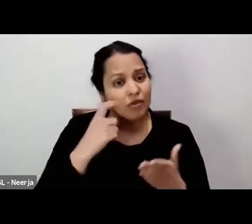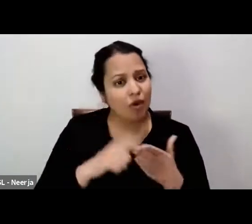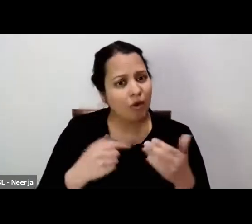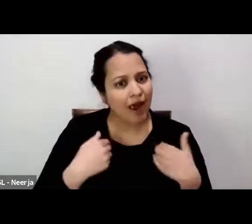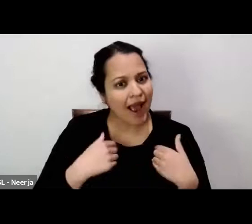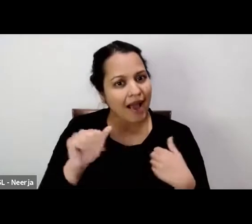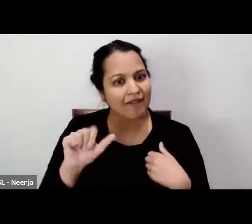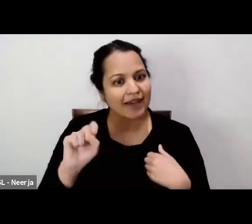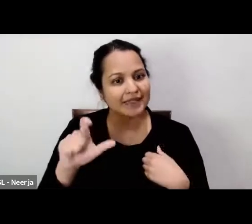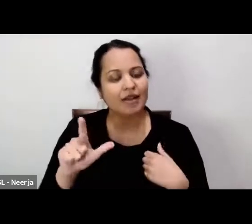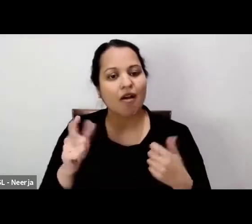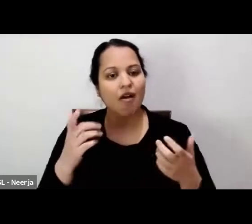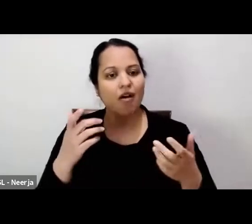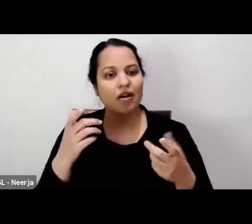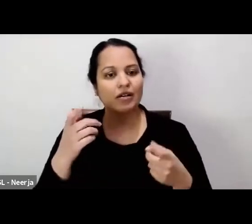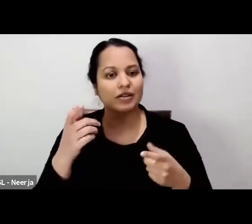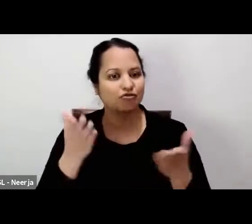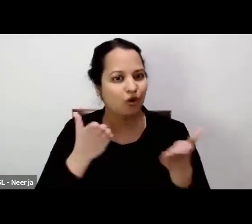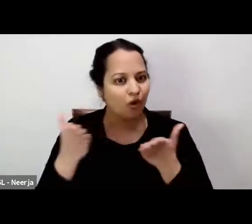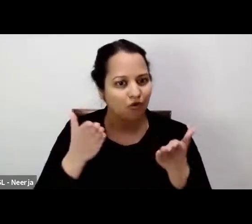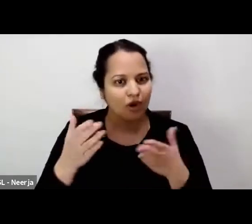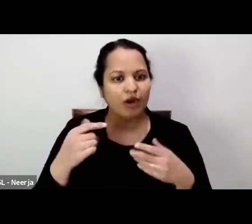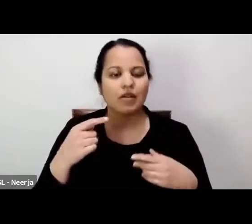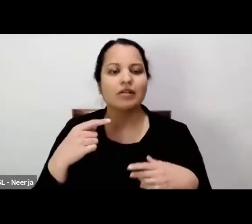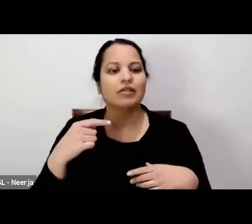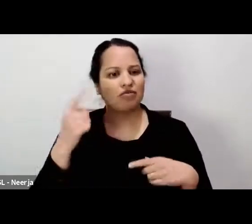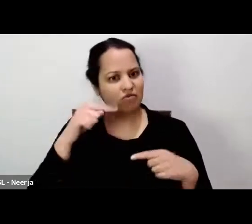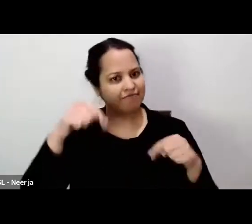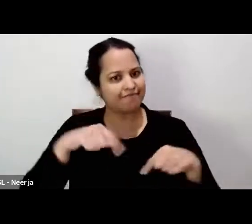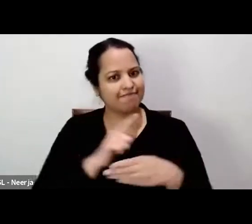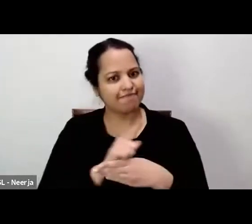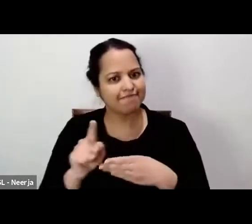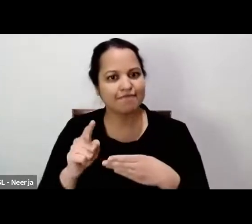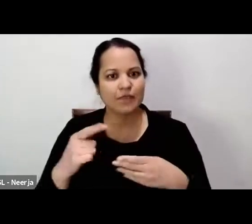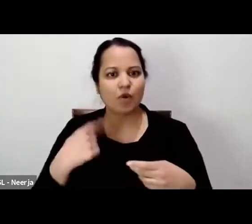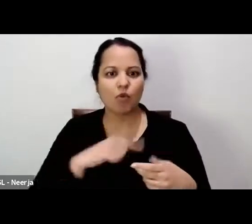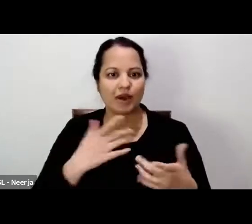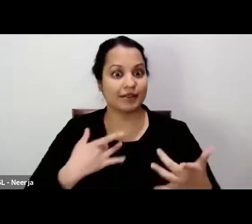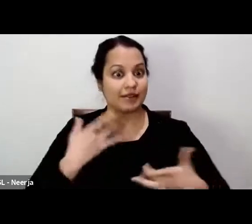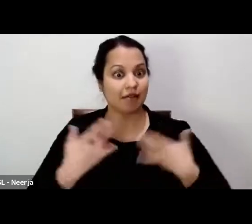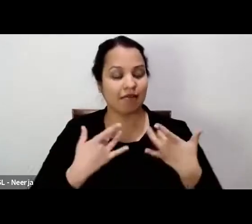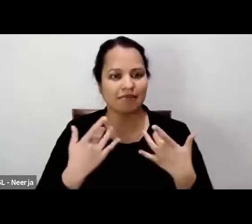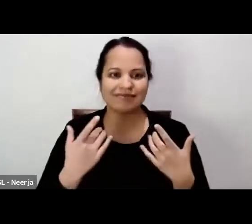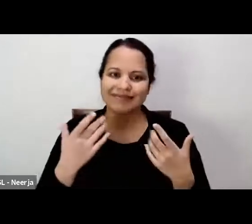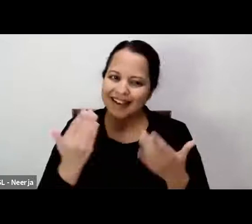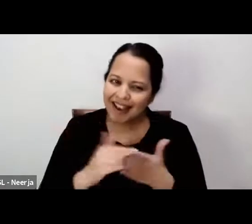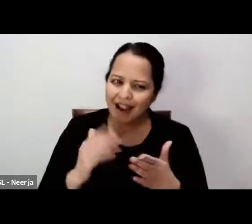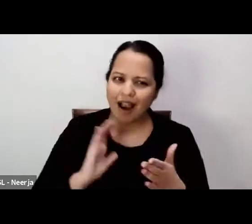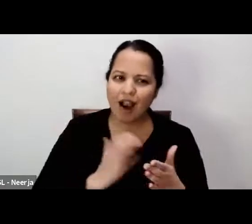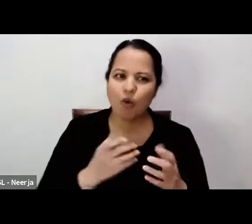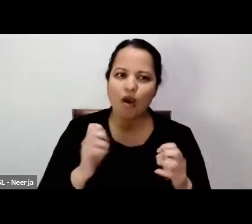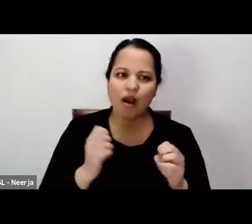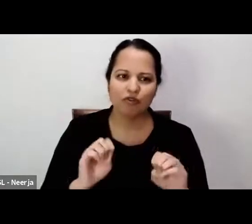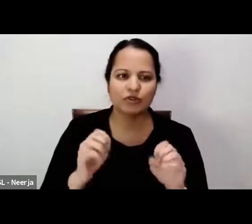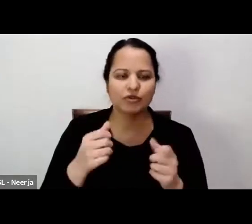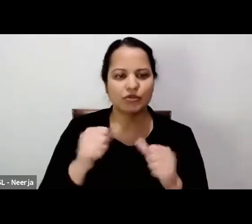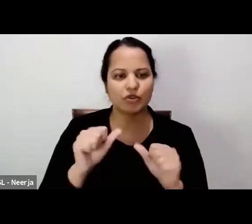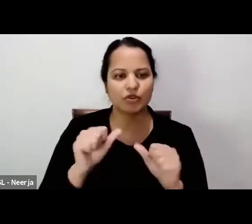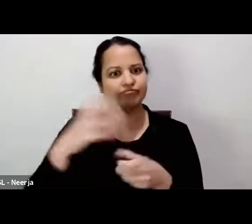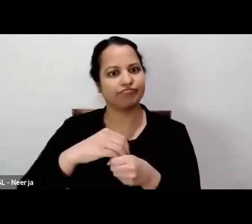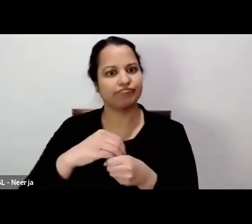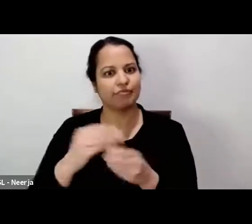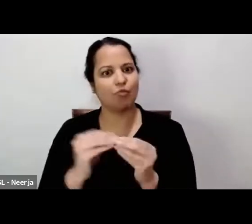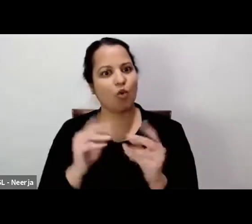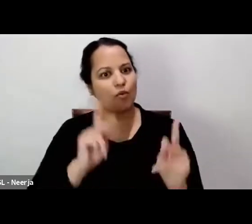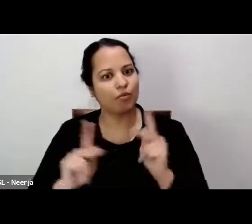service for the conference, which we are very excited about. And again, trying to be more inclusive and to make sure that